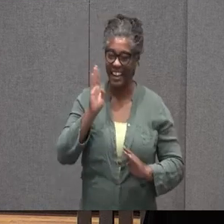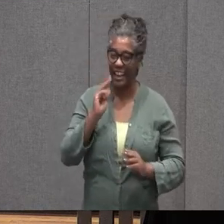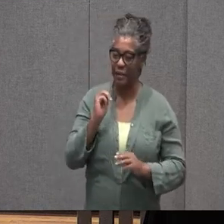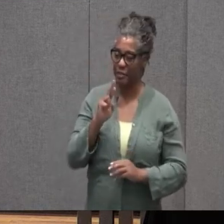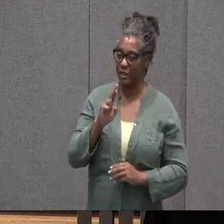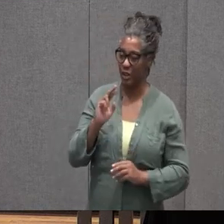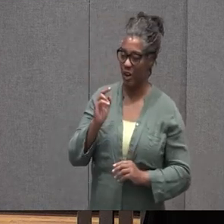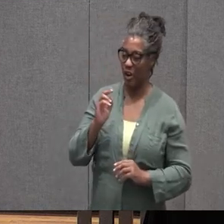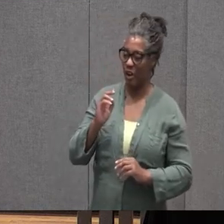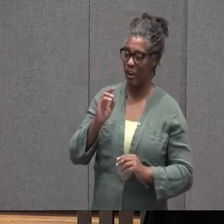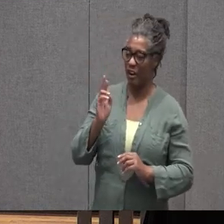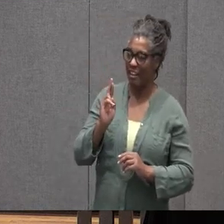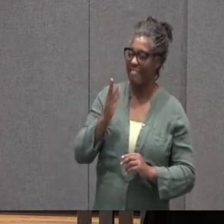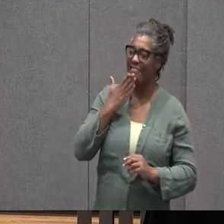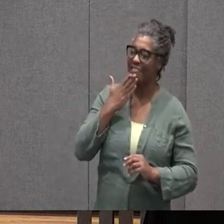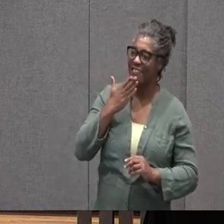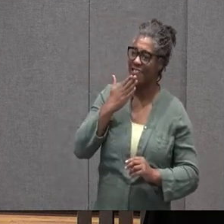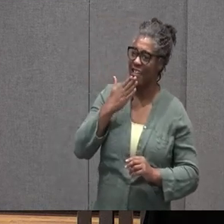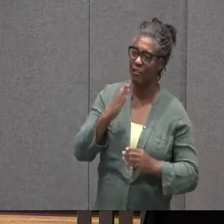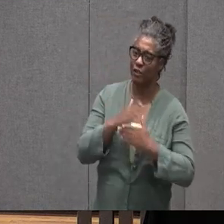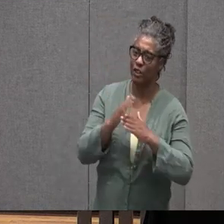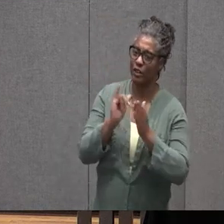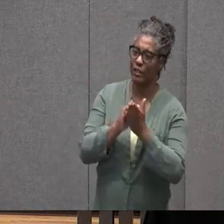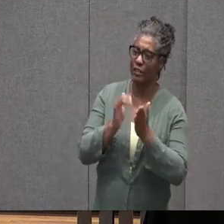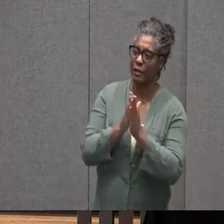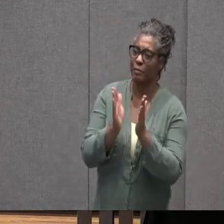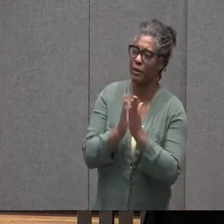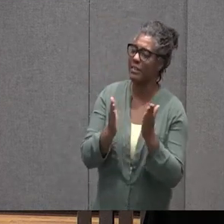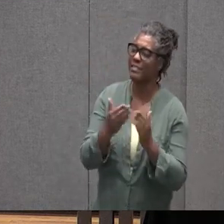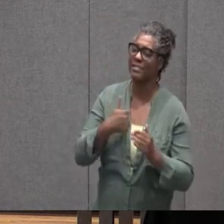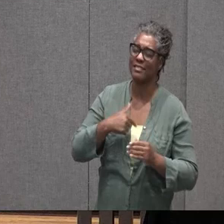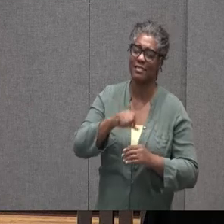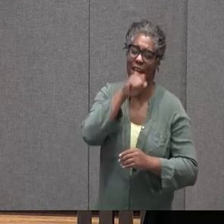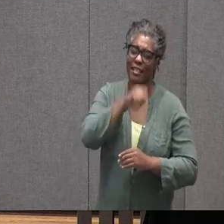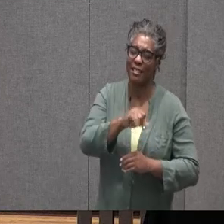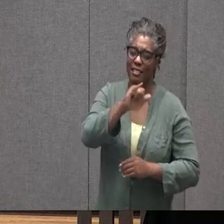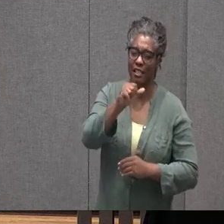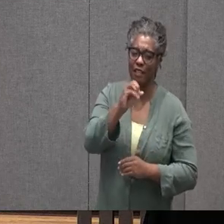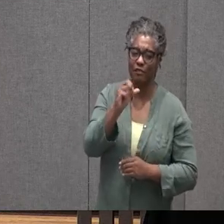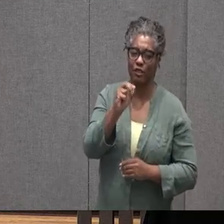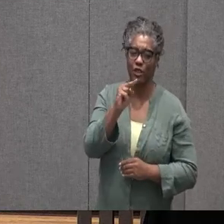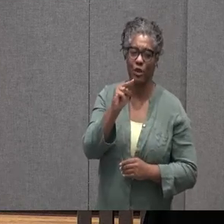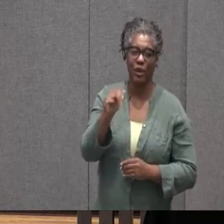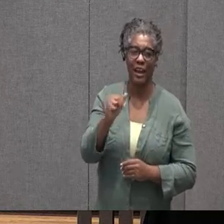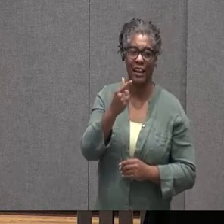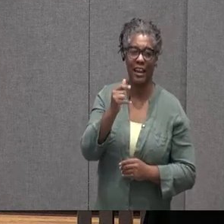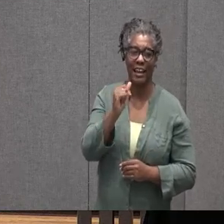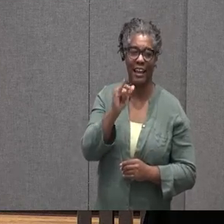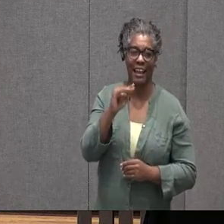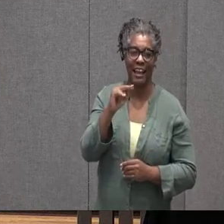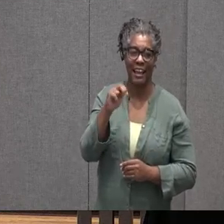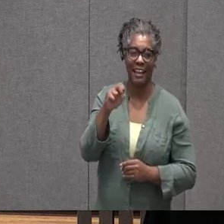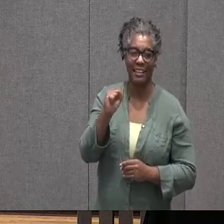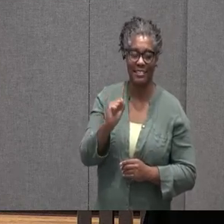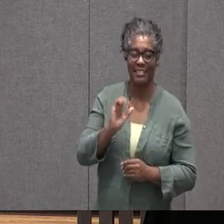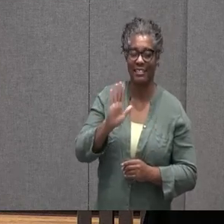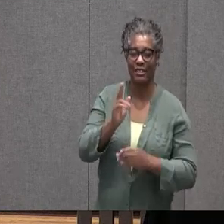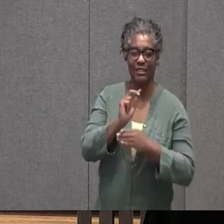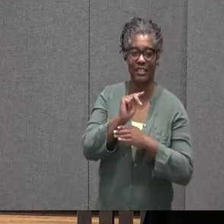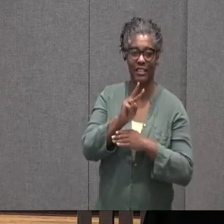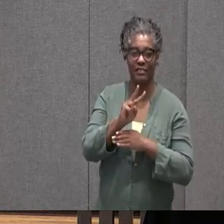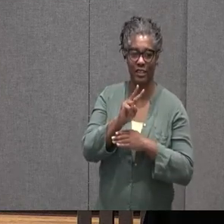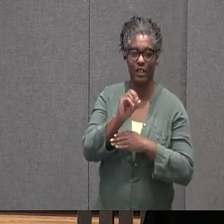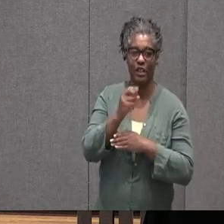I love Joanna Gaines. I love watching their TV show. Yeah, they're such a cute family. It made me want to move to